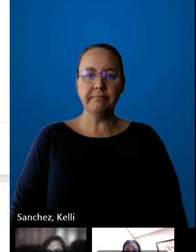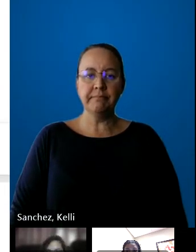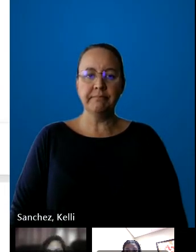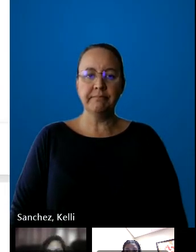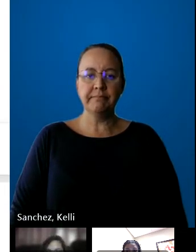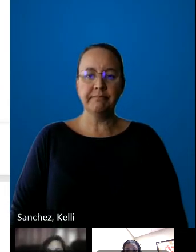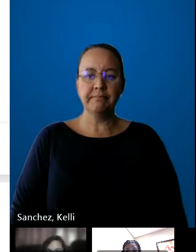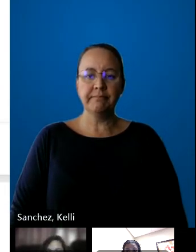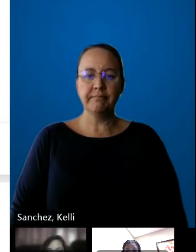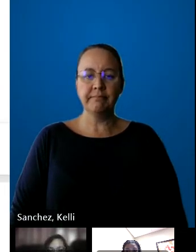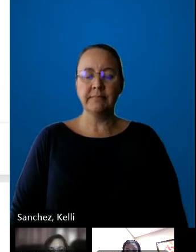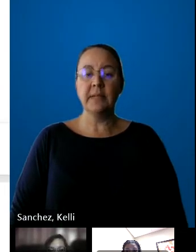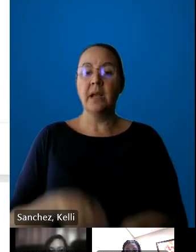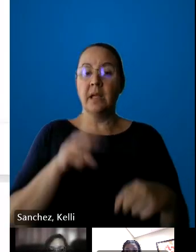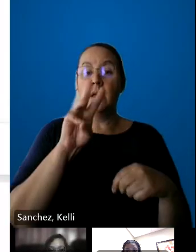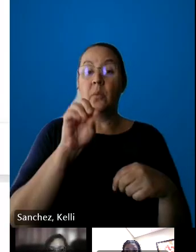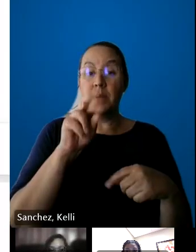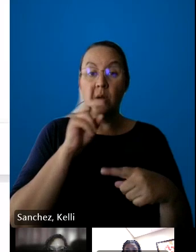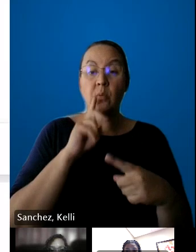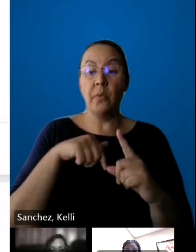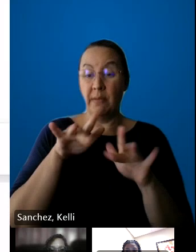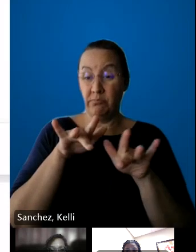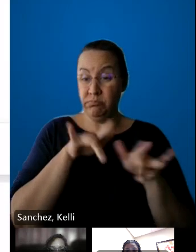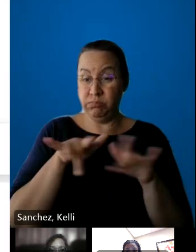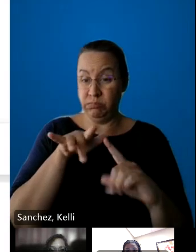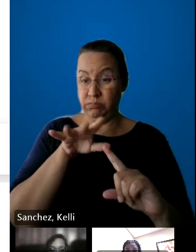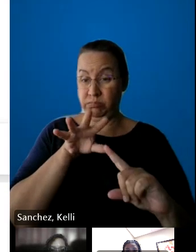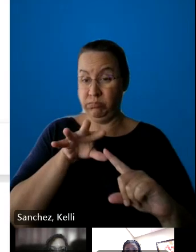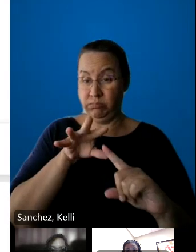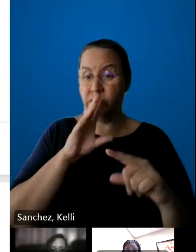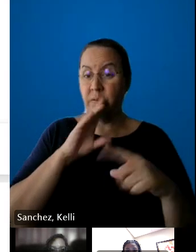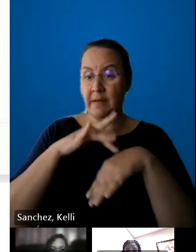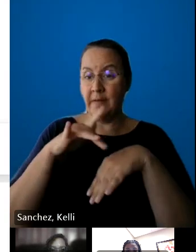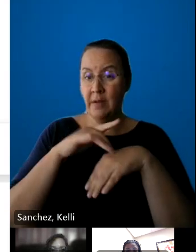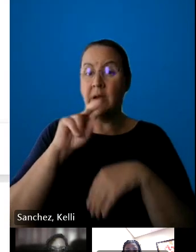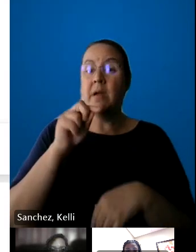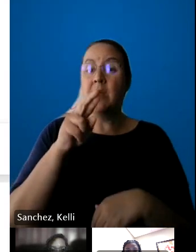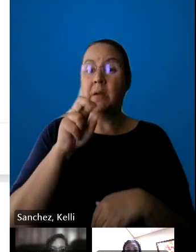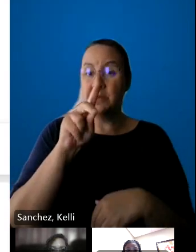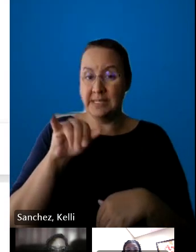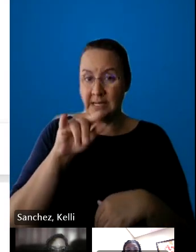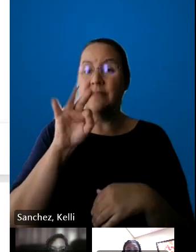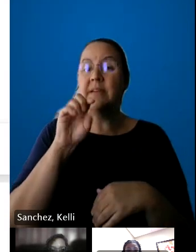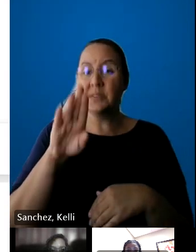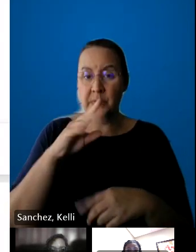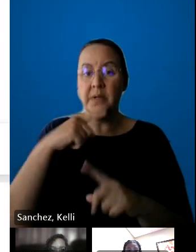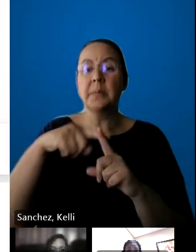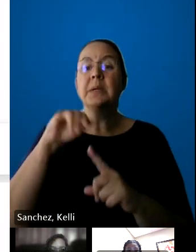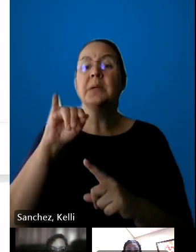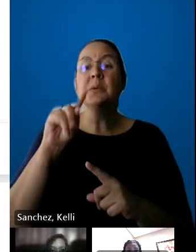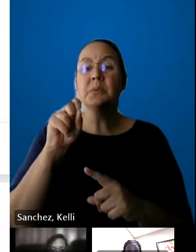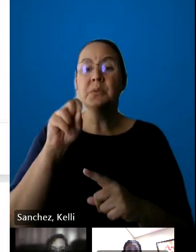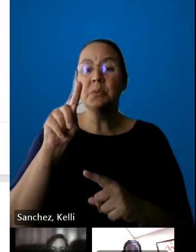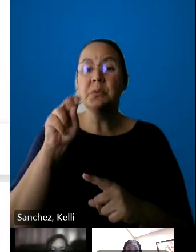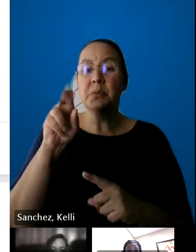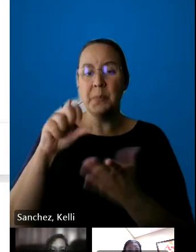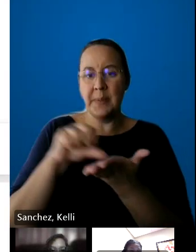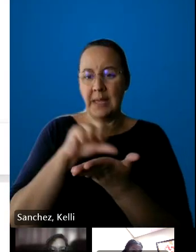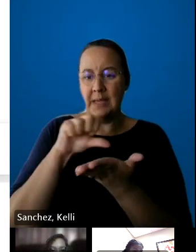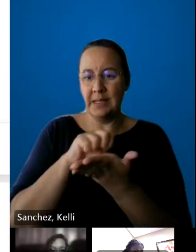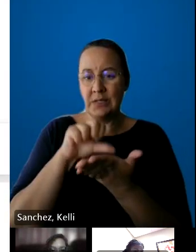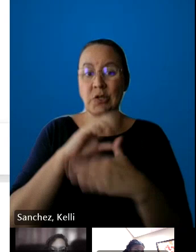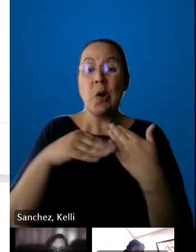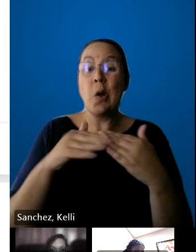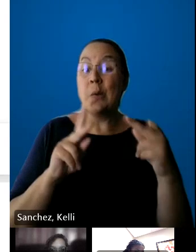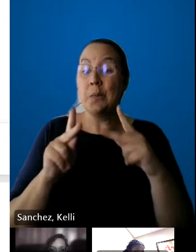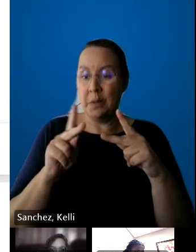So this webinar will be recorded and made available on our Unshame Kentucky Facebook and YouTube pages. All attendees